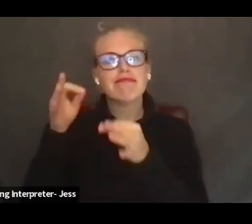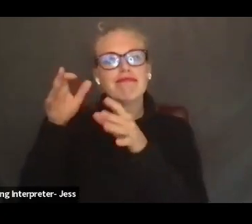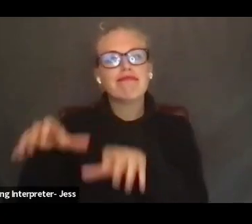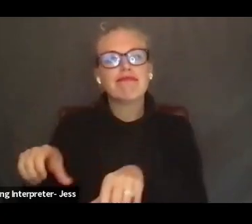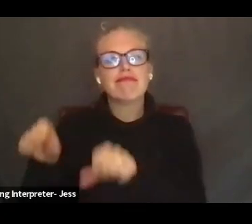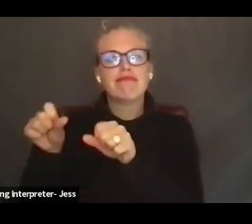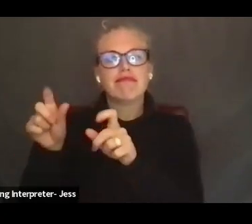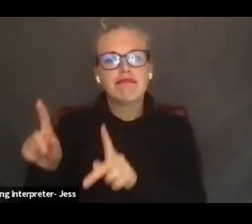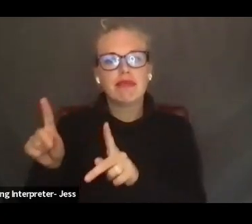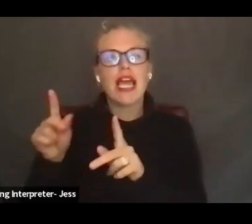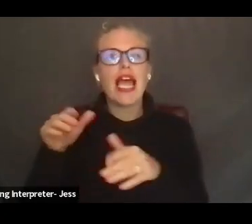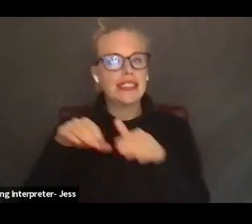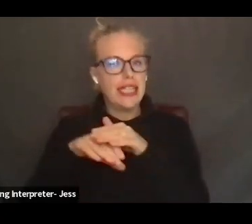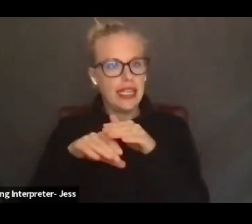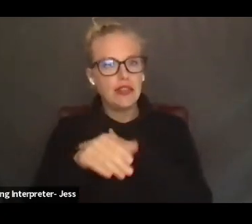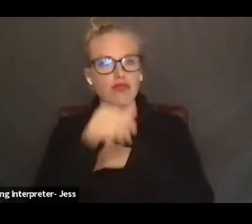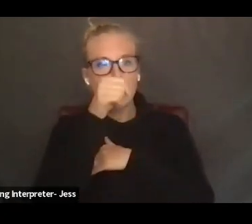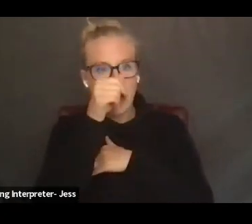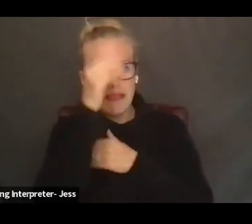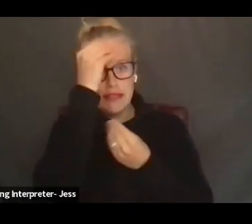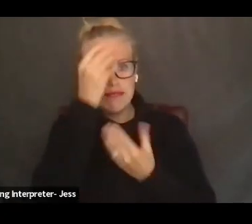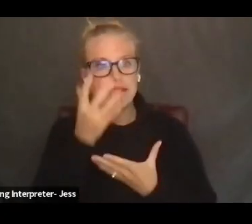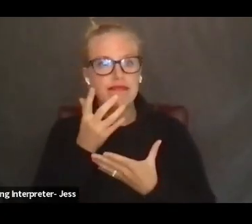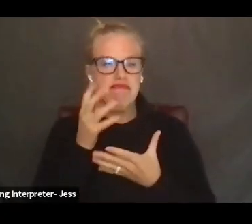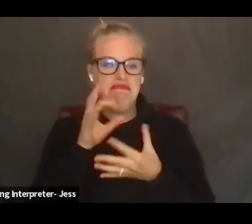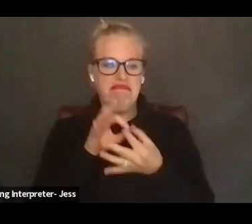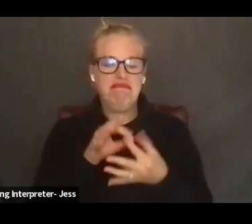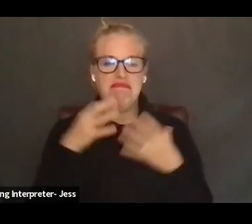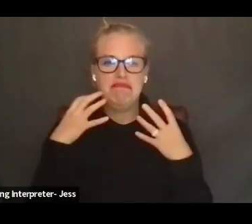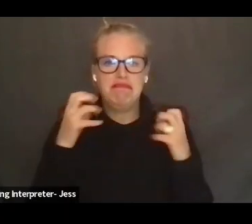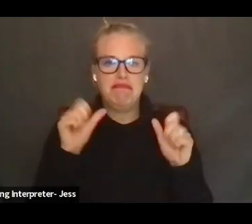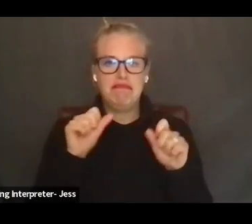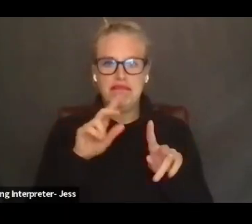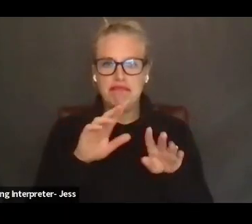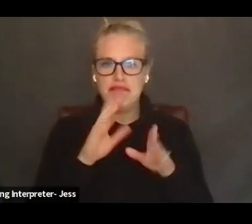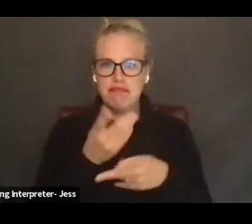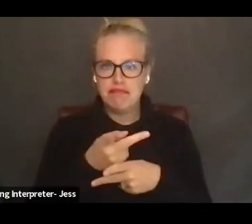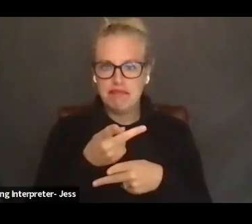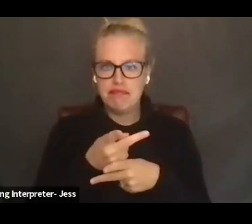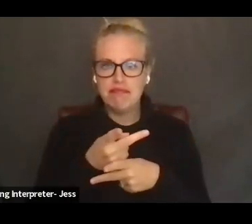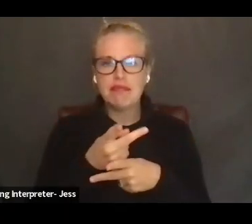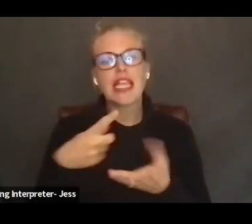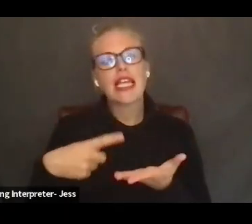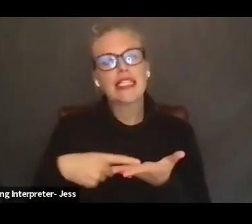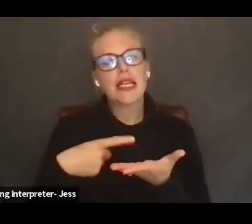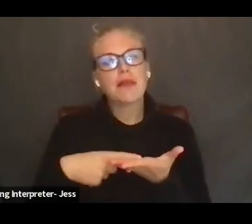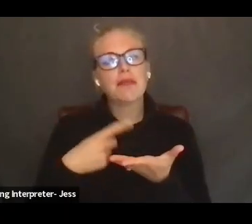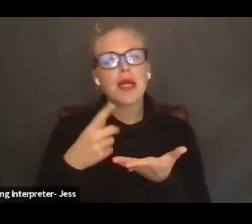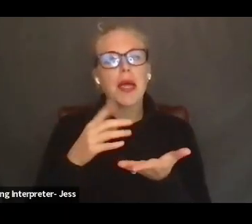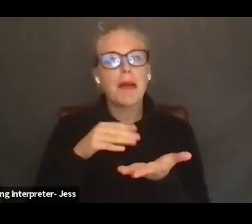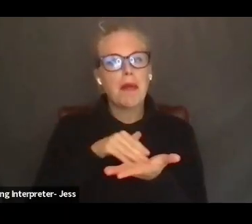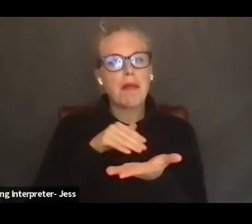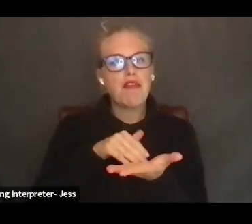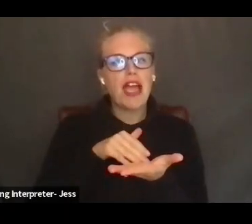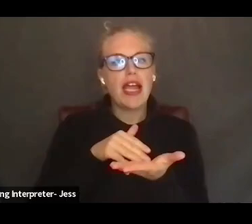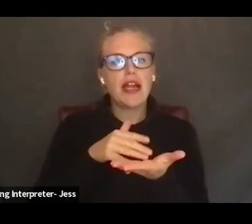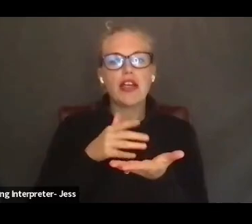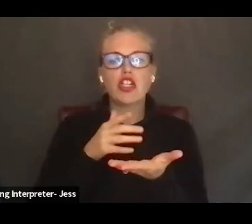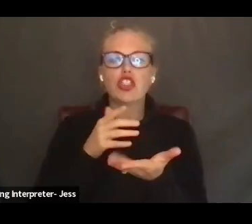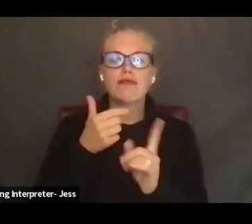your private health information. Sometimes you might find a healthcare provider might get a little